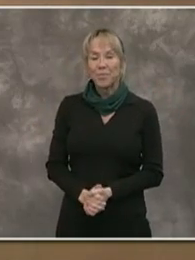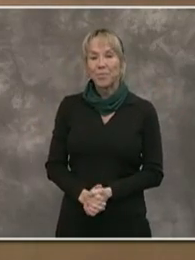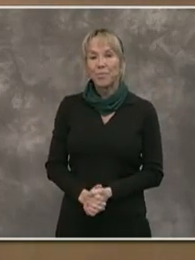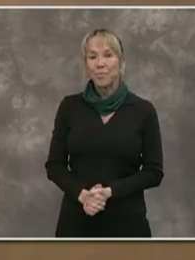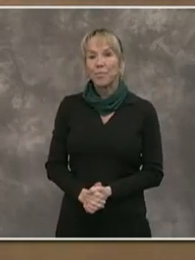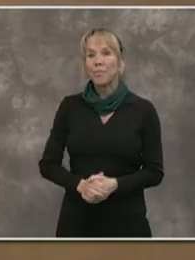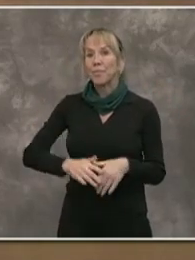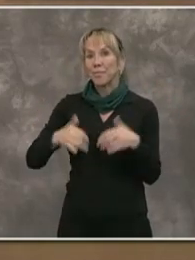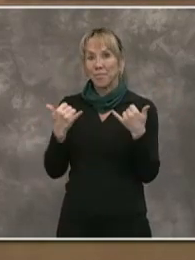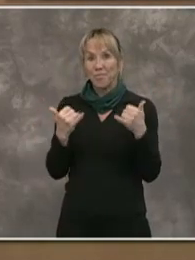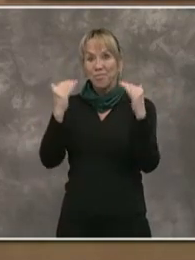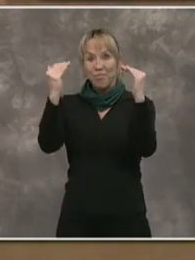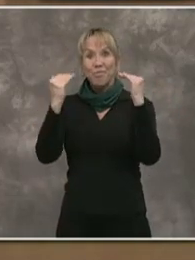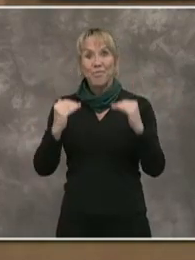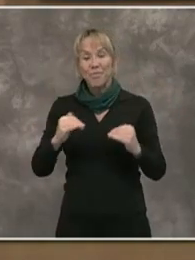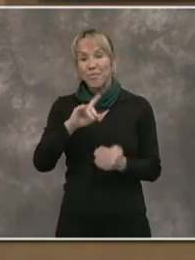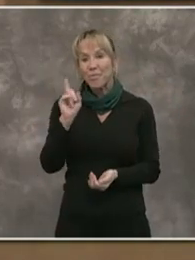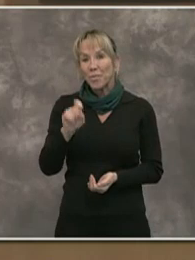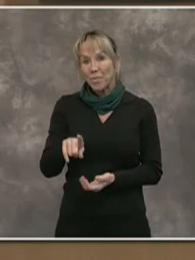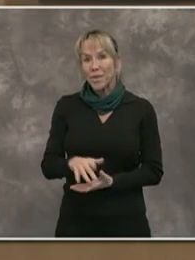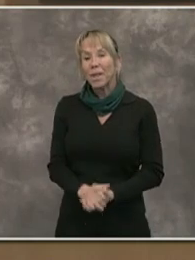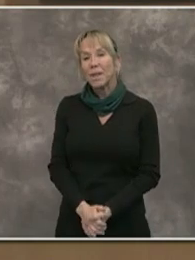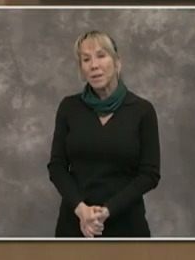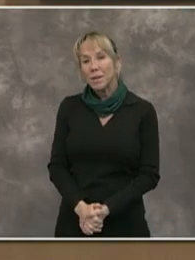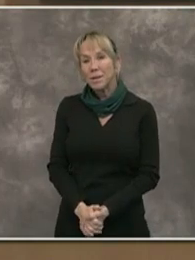Okay, let's go to the next question.